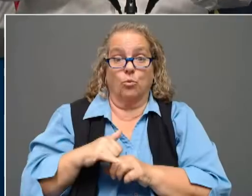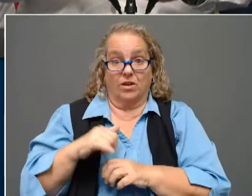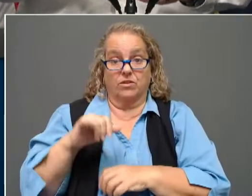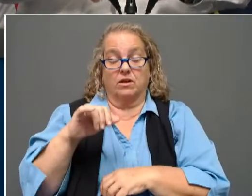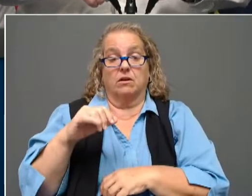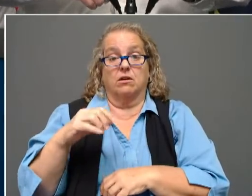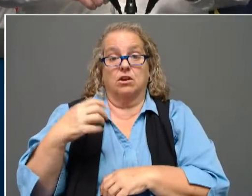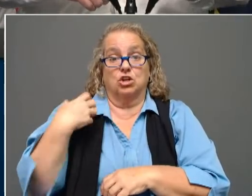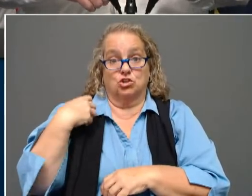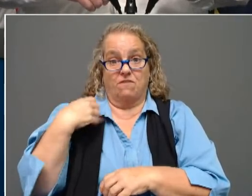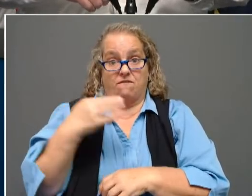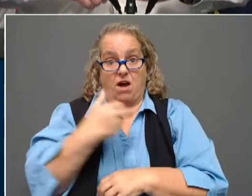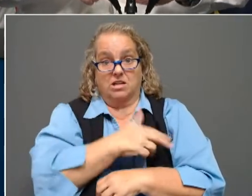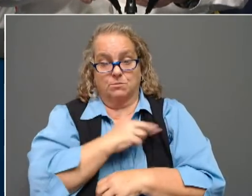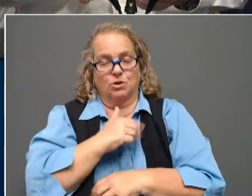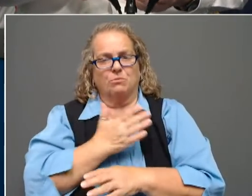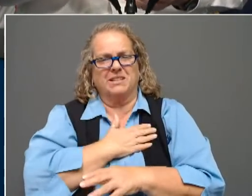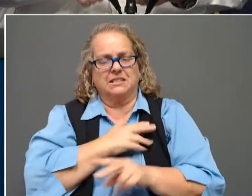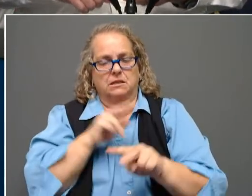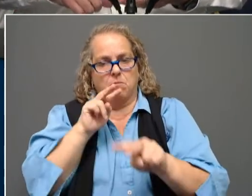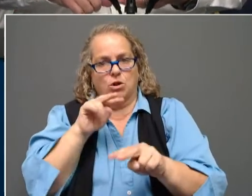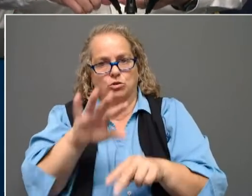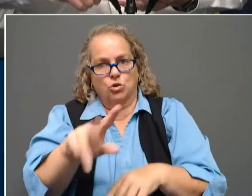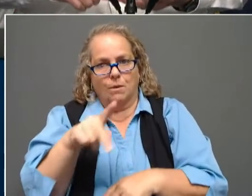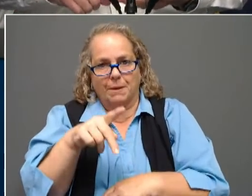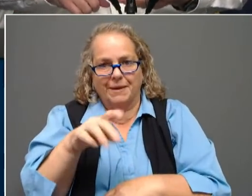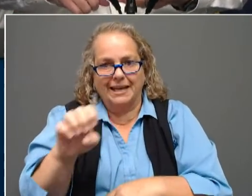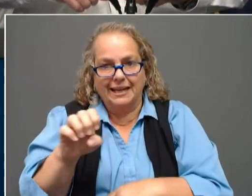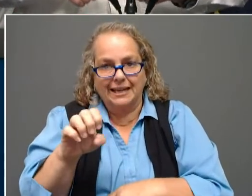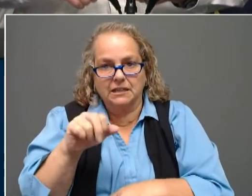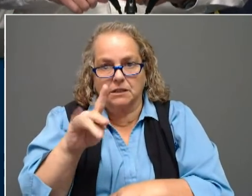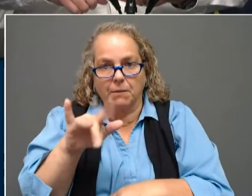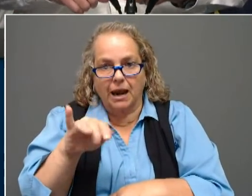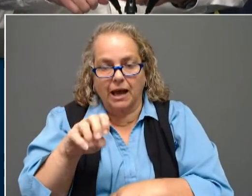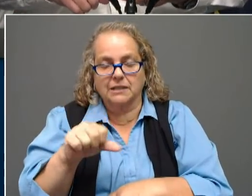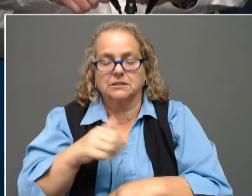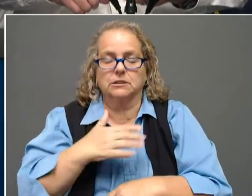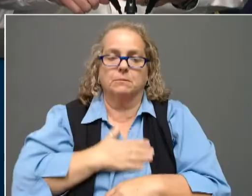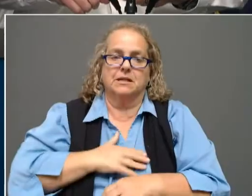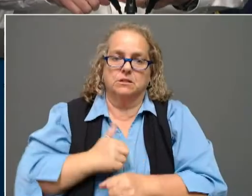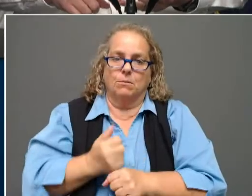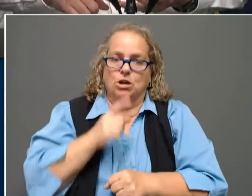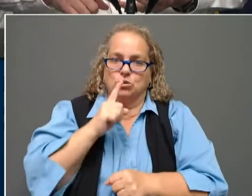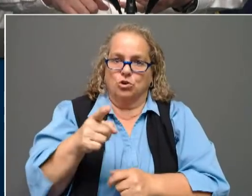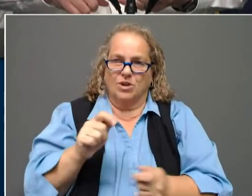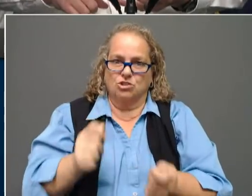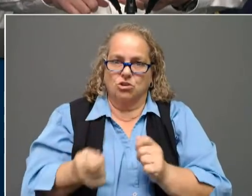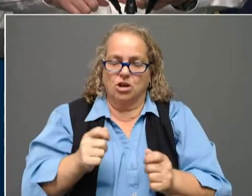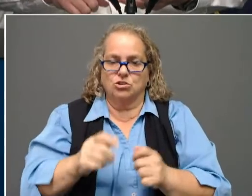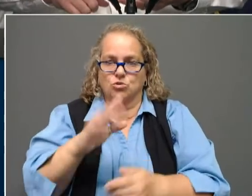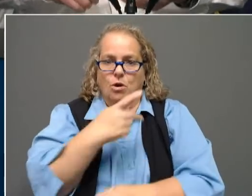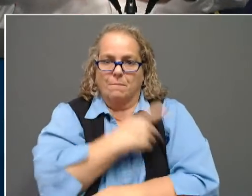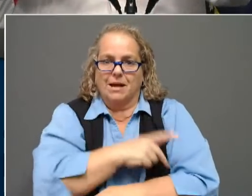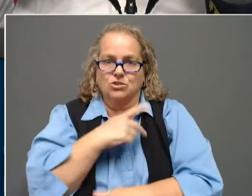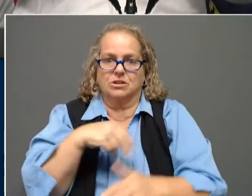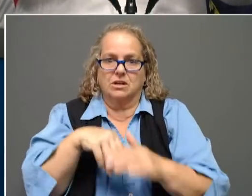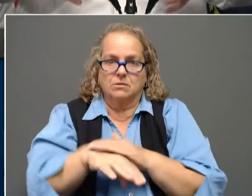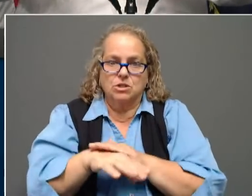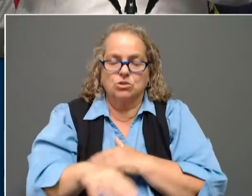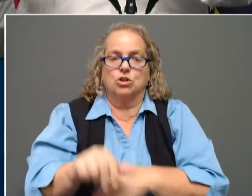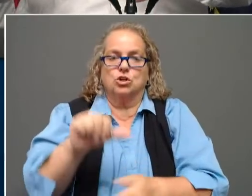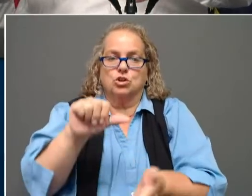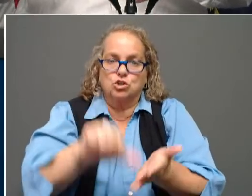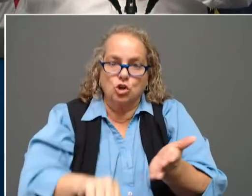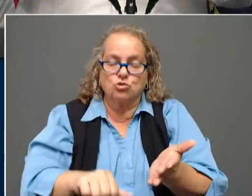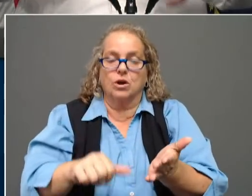vigilant, to make sure they monitor their PPE supplies, to make sure that they adjust their patient admissions and surgeries and procedures to